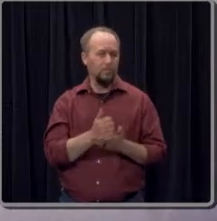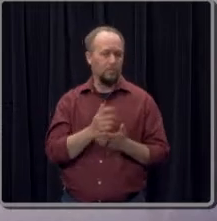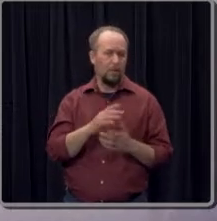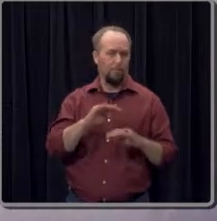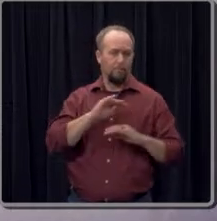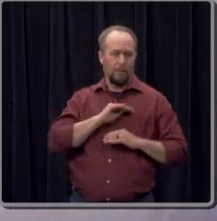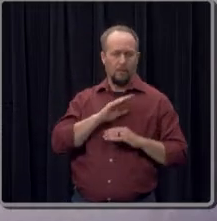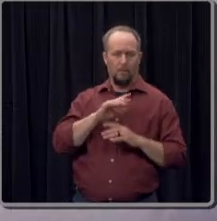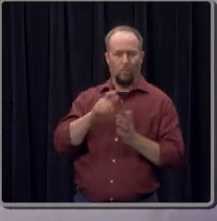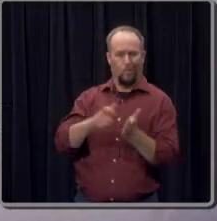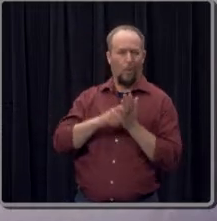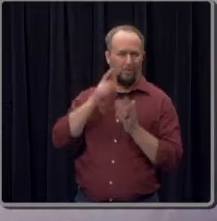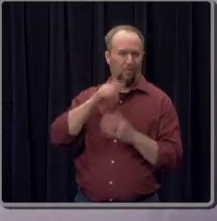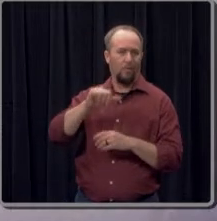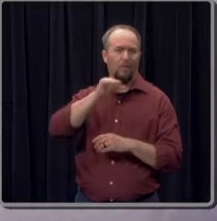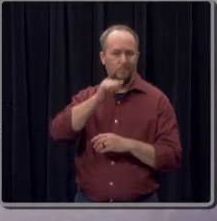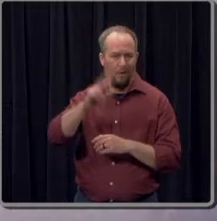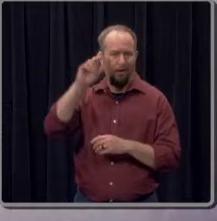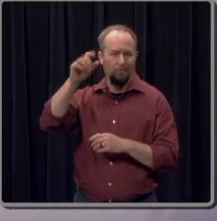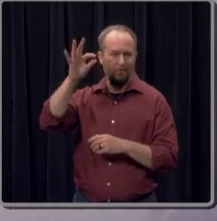well.